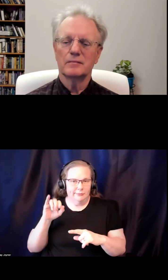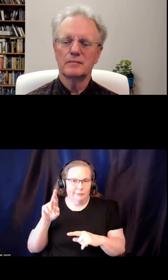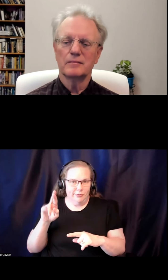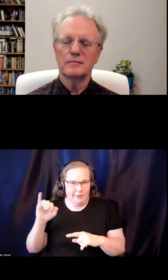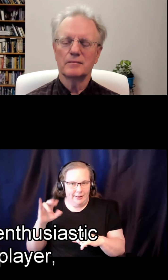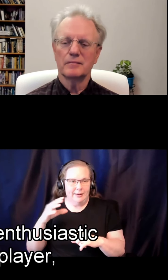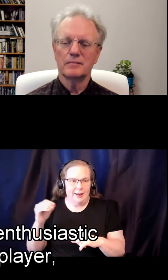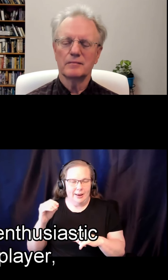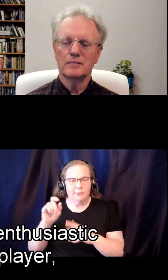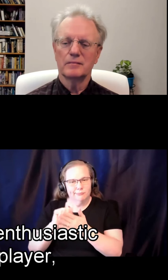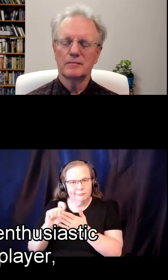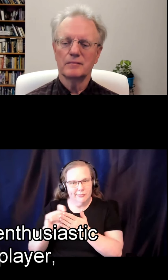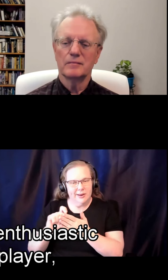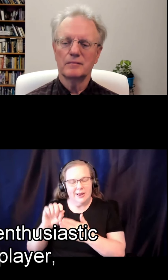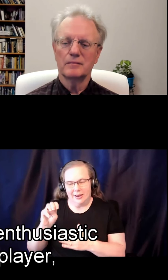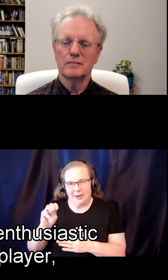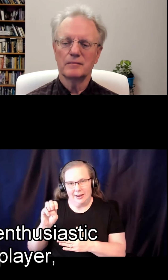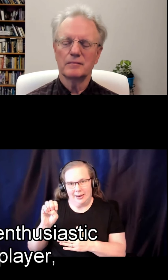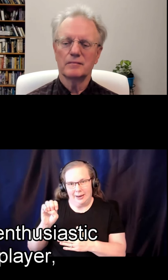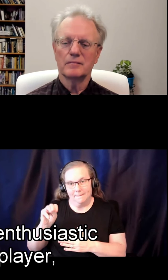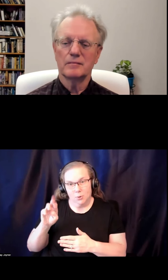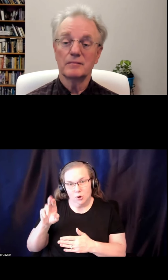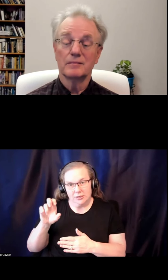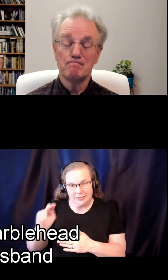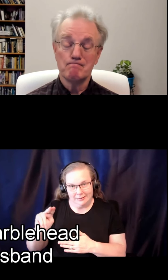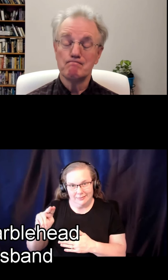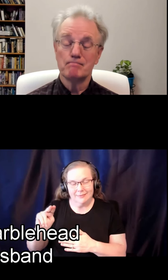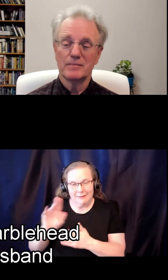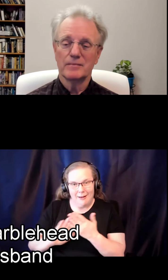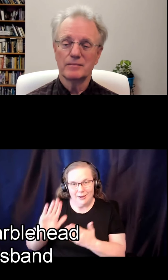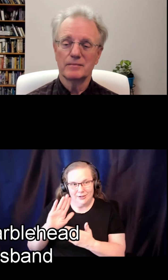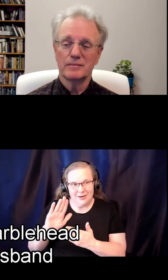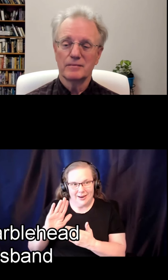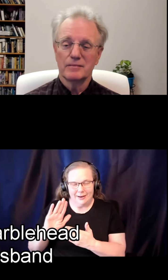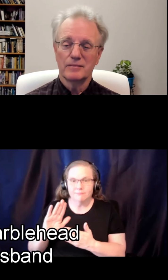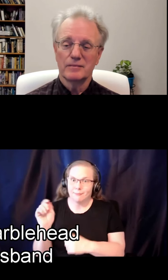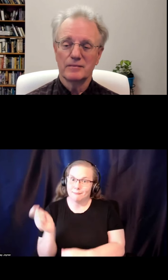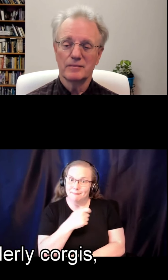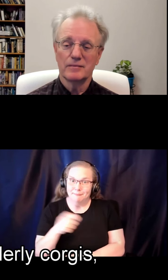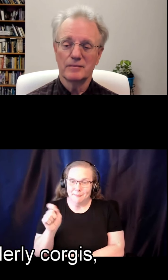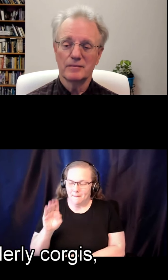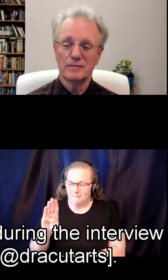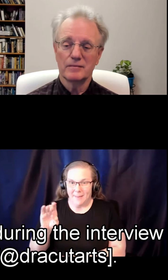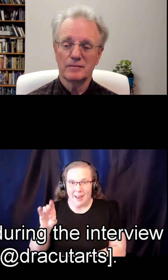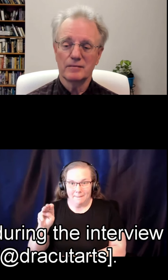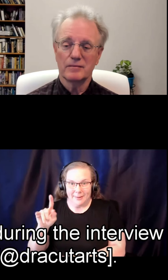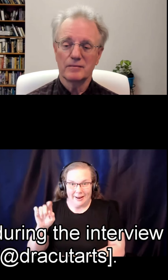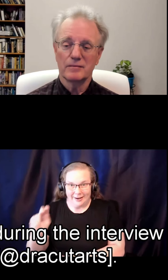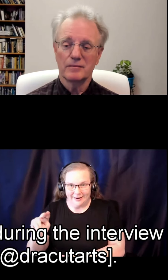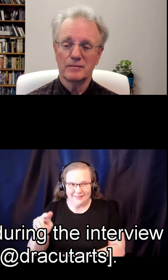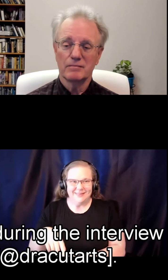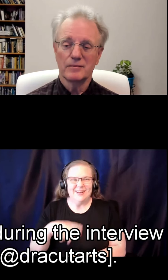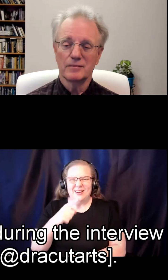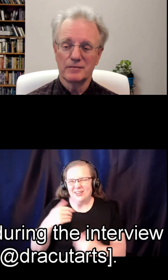College. Julia is also an enthusiastic badminton player and lives in Marblehead with her husband and their 2 elderly